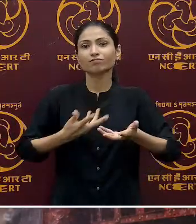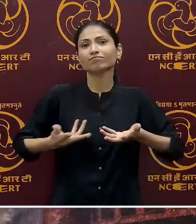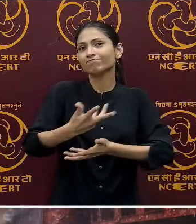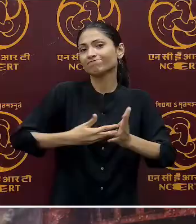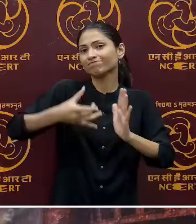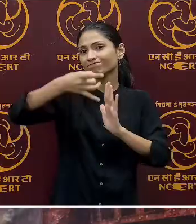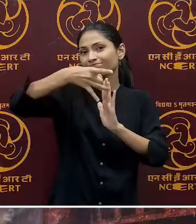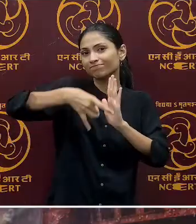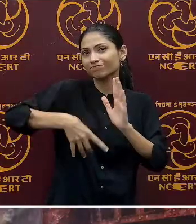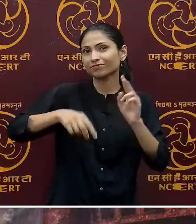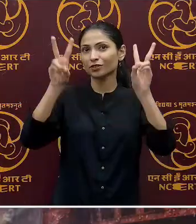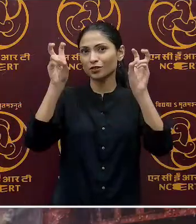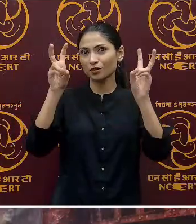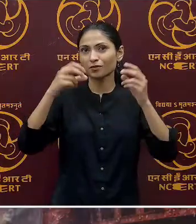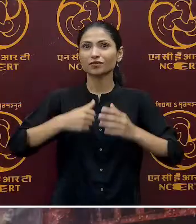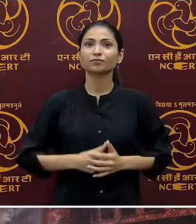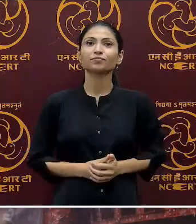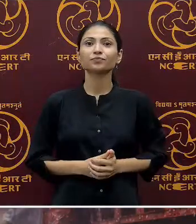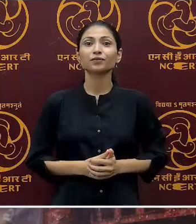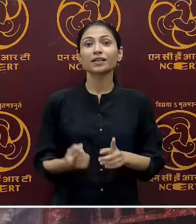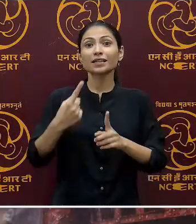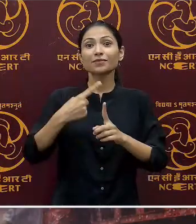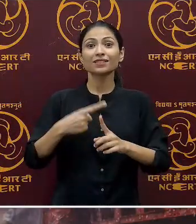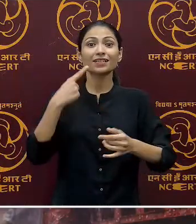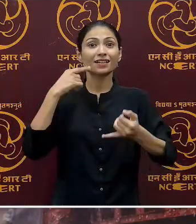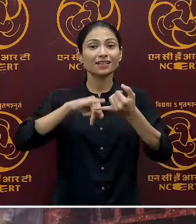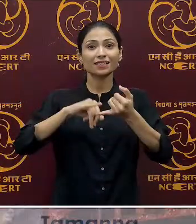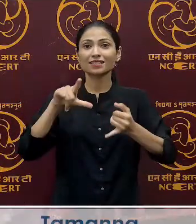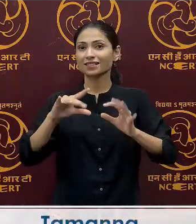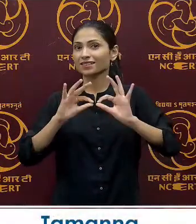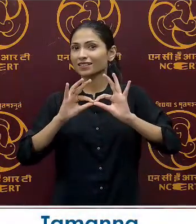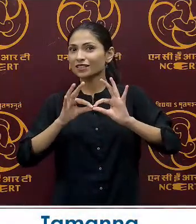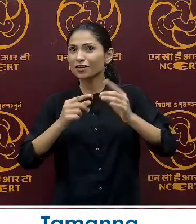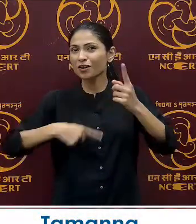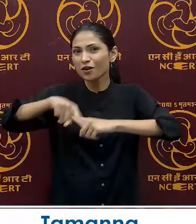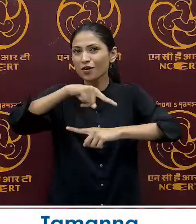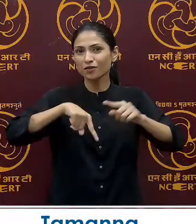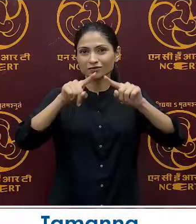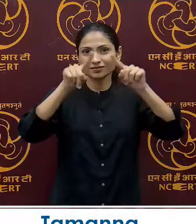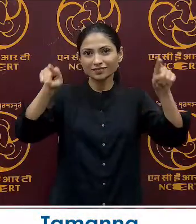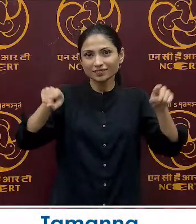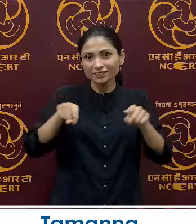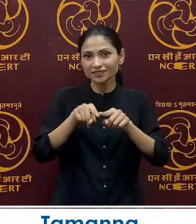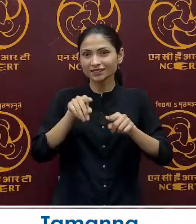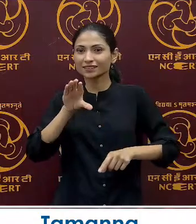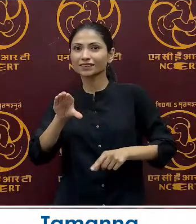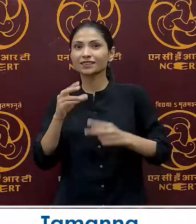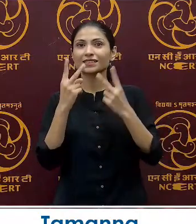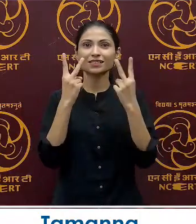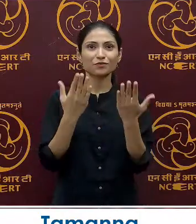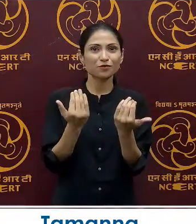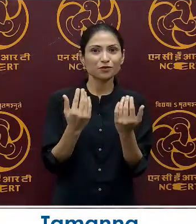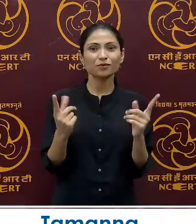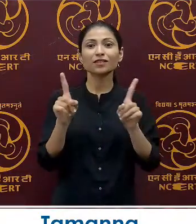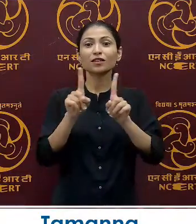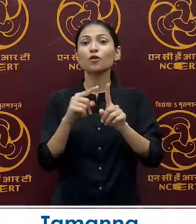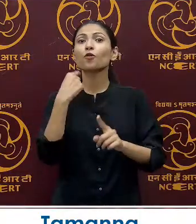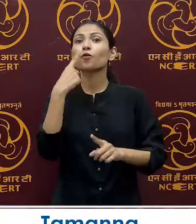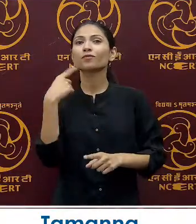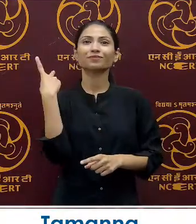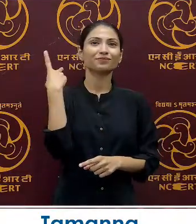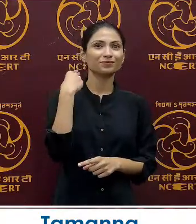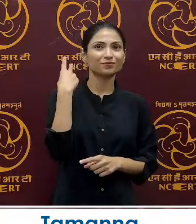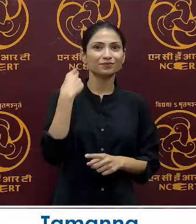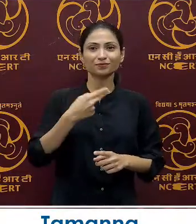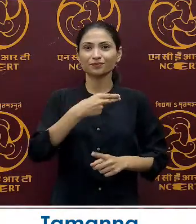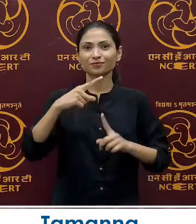please introduce you to our sign language interpreter that you can see on your screens. We have with us Tamanna. Tamanna, a very